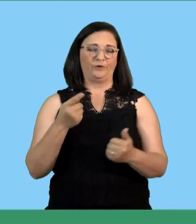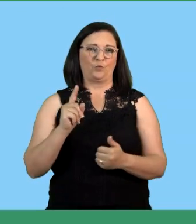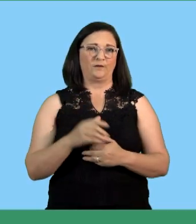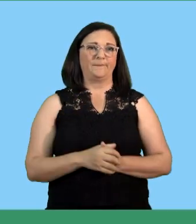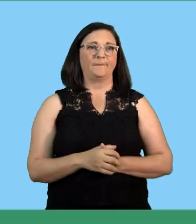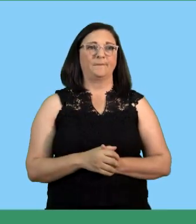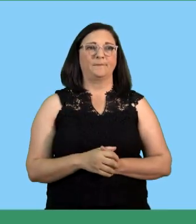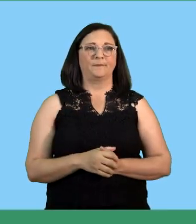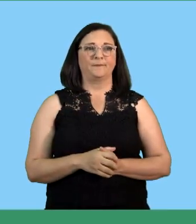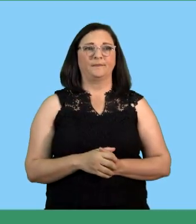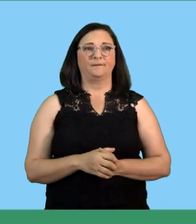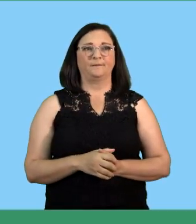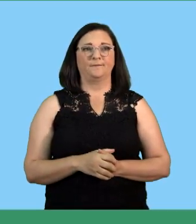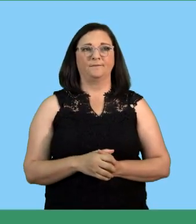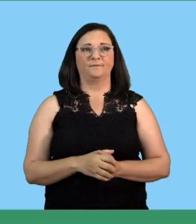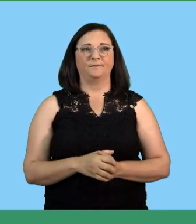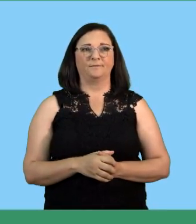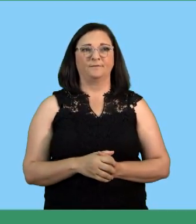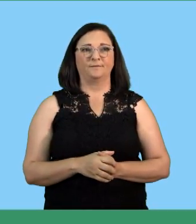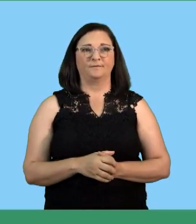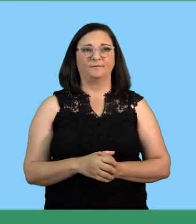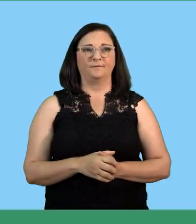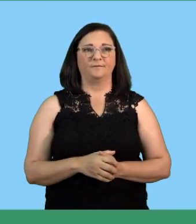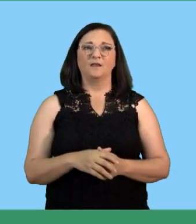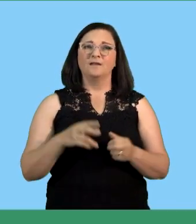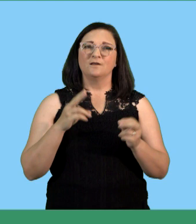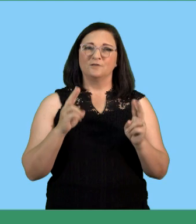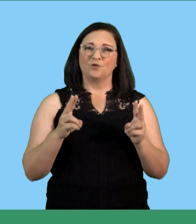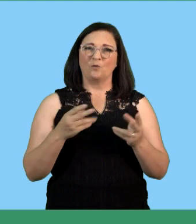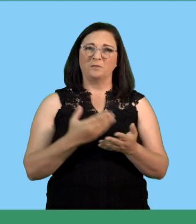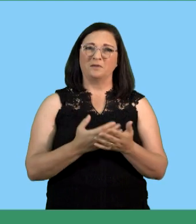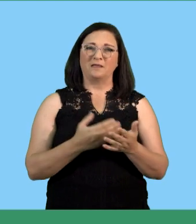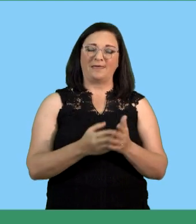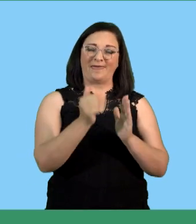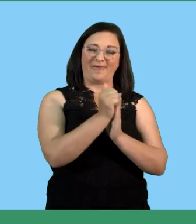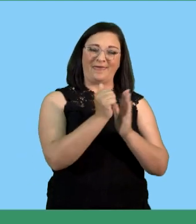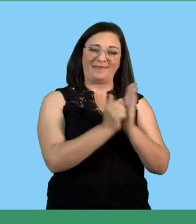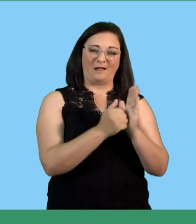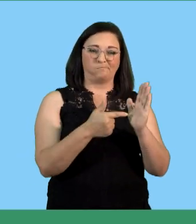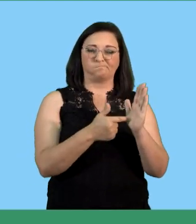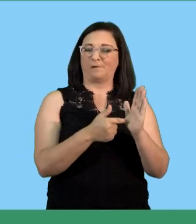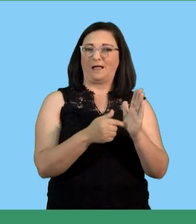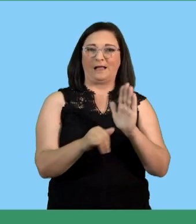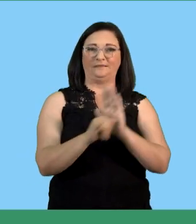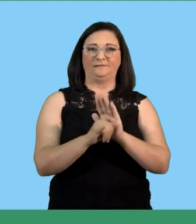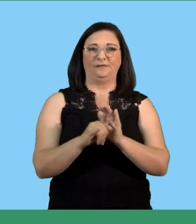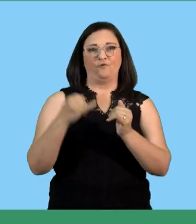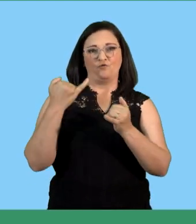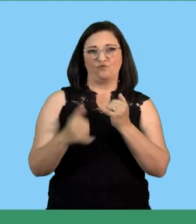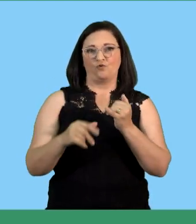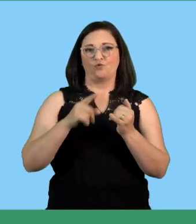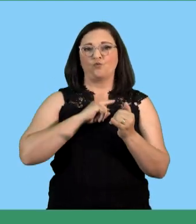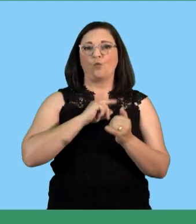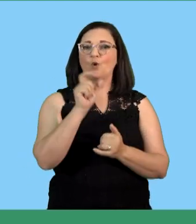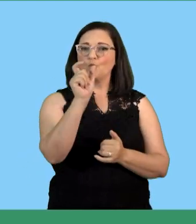those errors that learners normally make? Identifying the incorrect act due to the lack of understanding of the